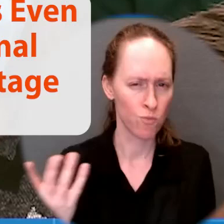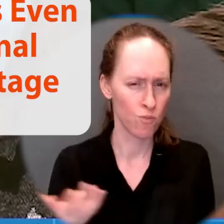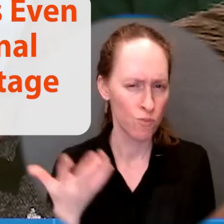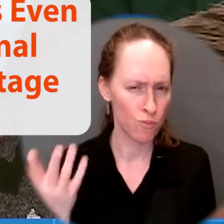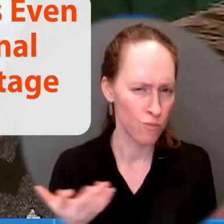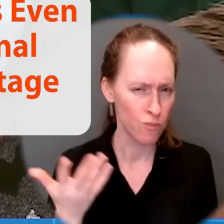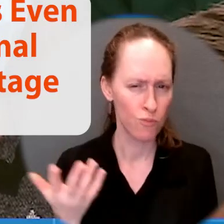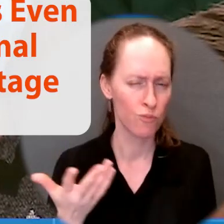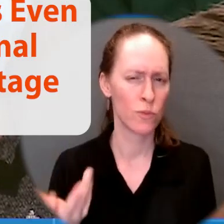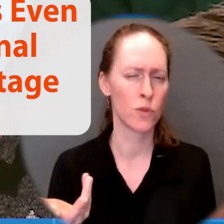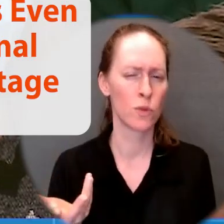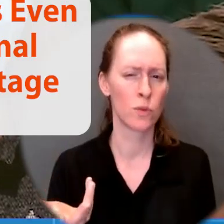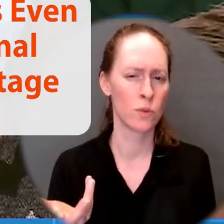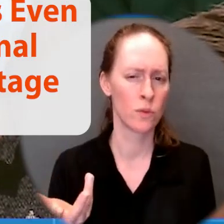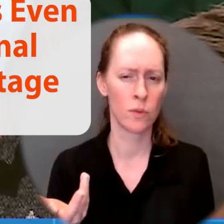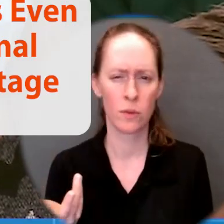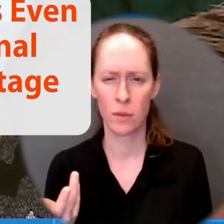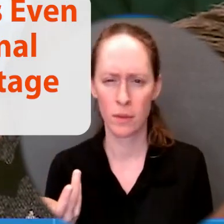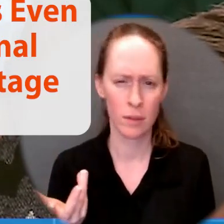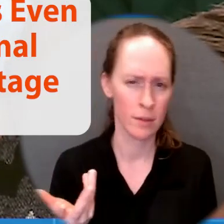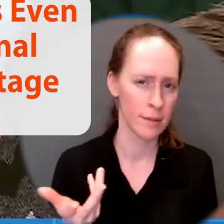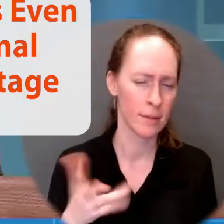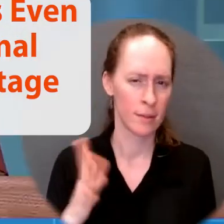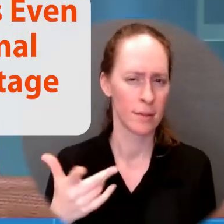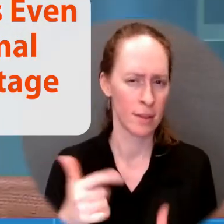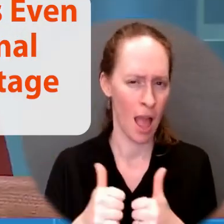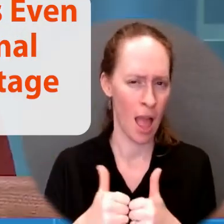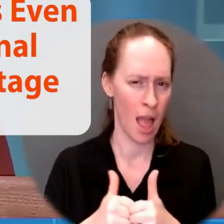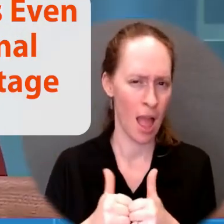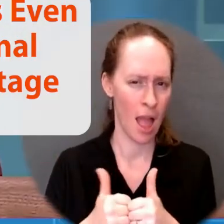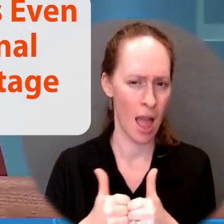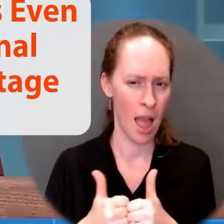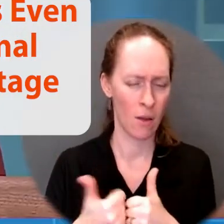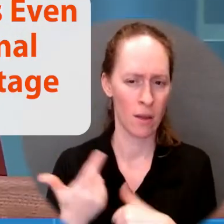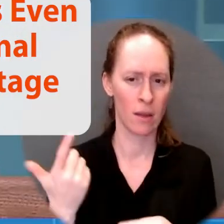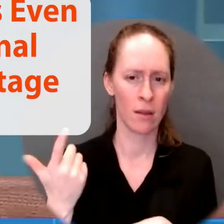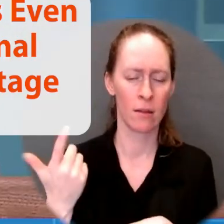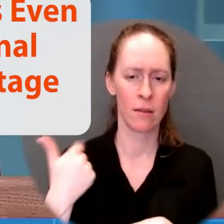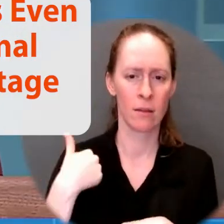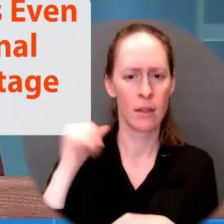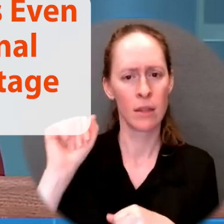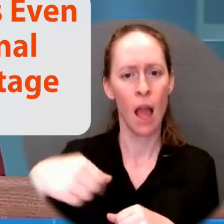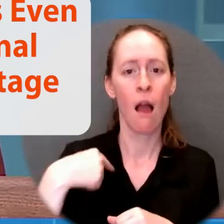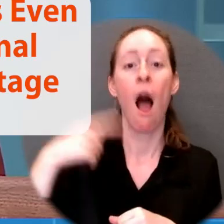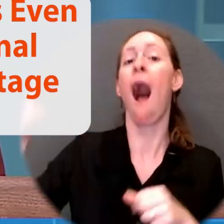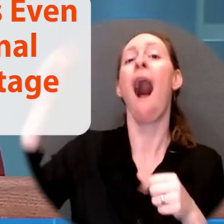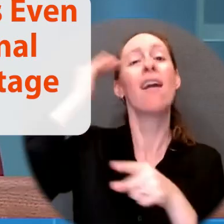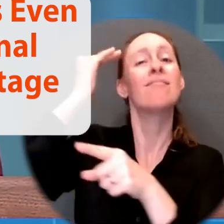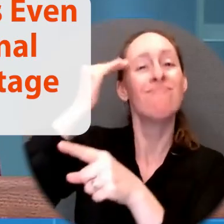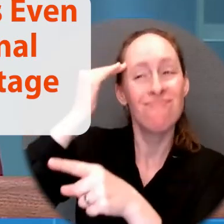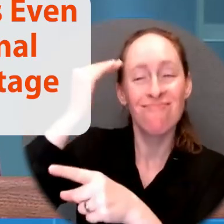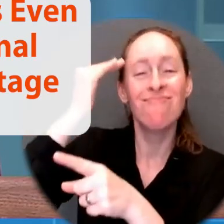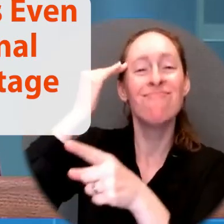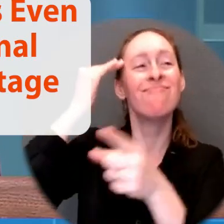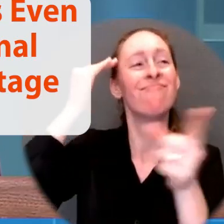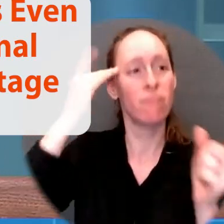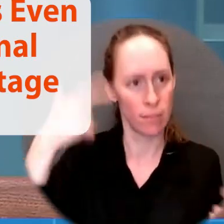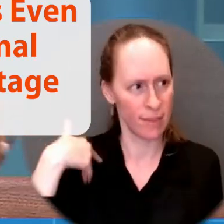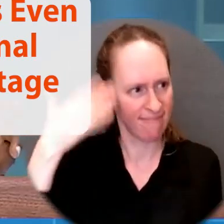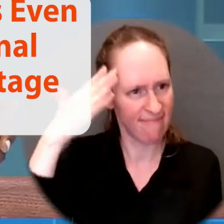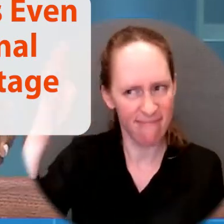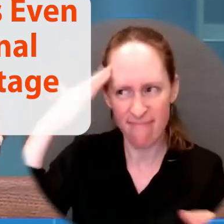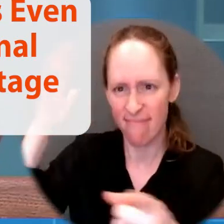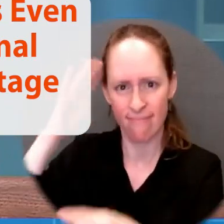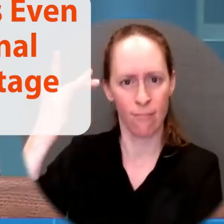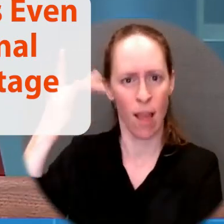get better information from companies? Well, I just stated in my layout here that FDA and HHS are in